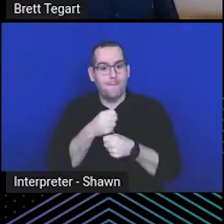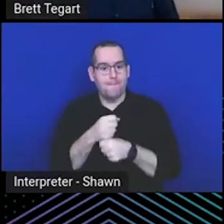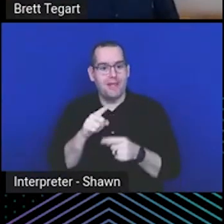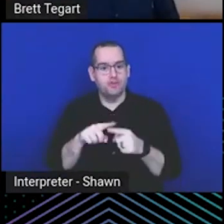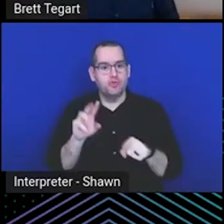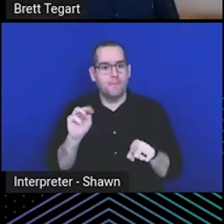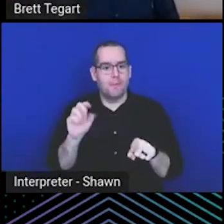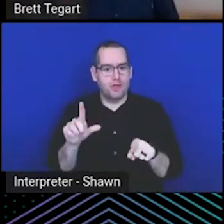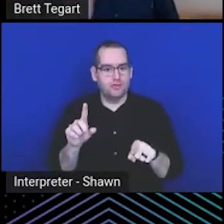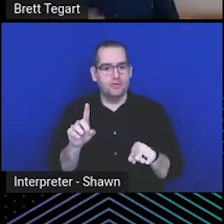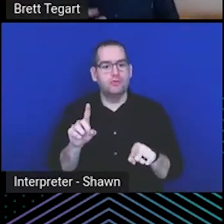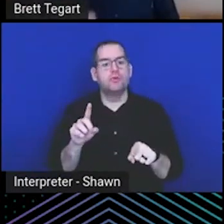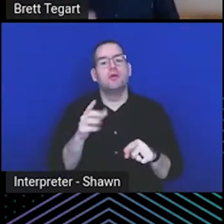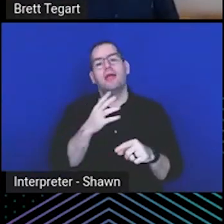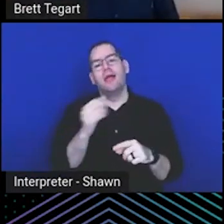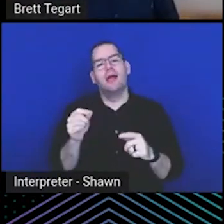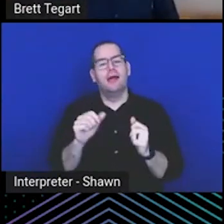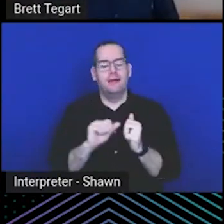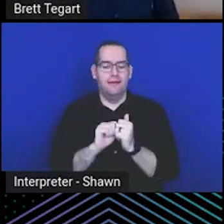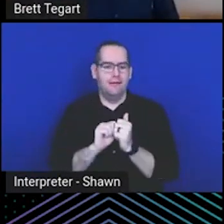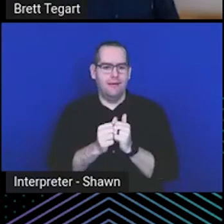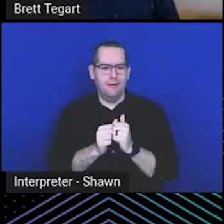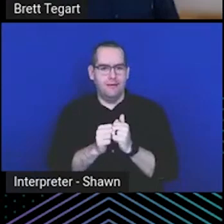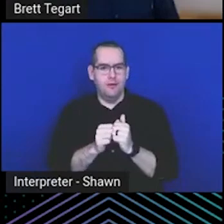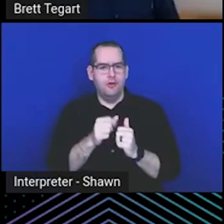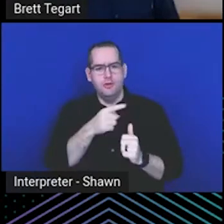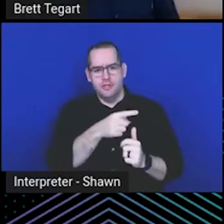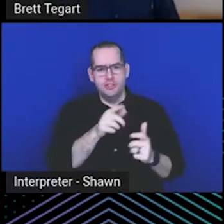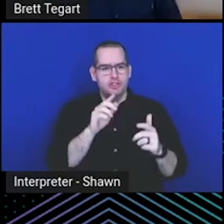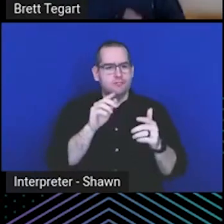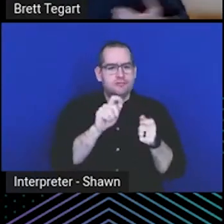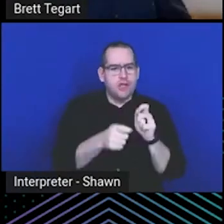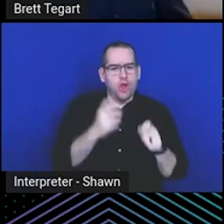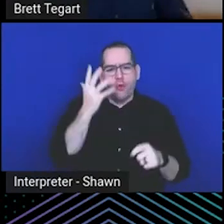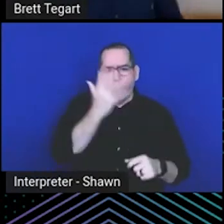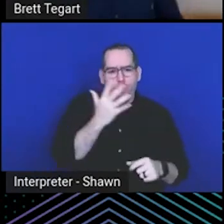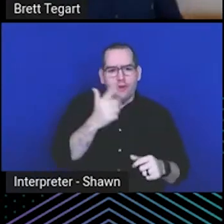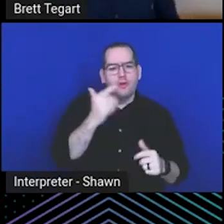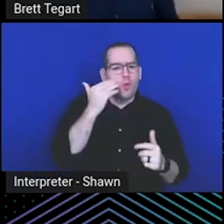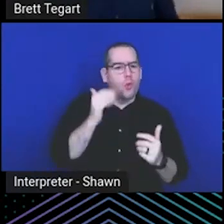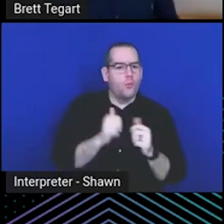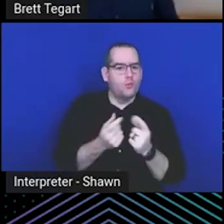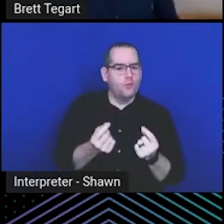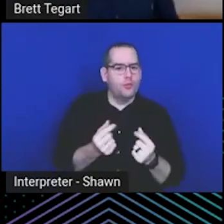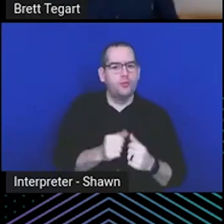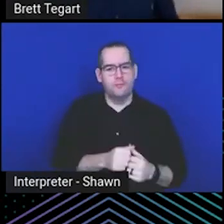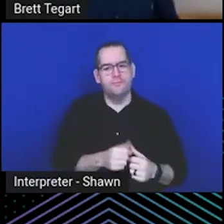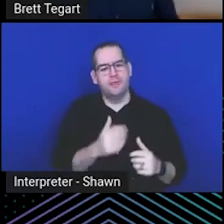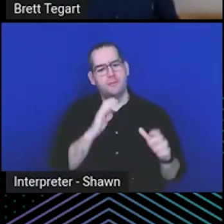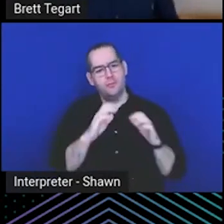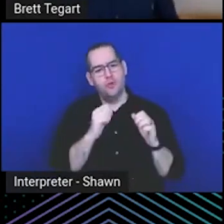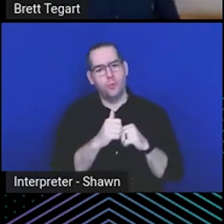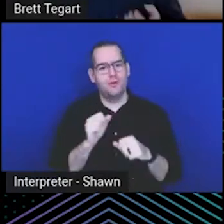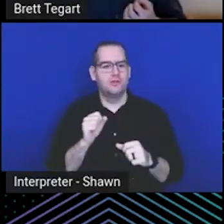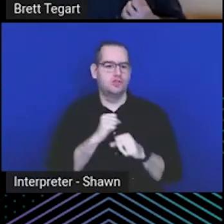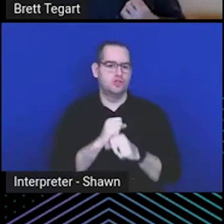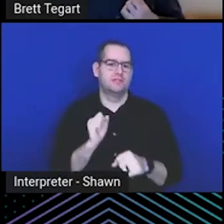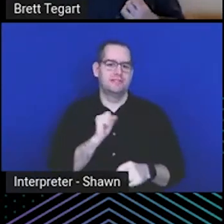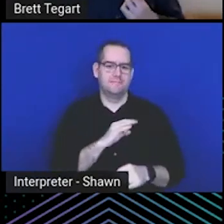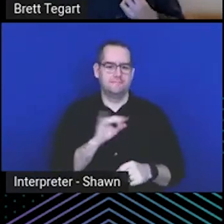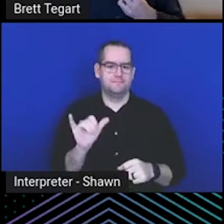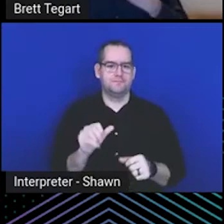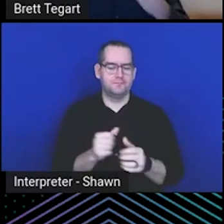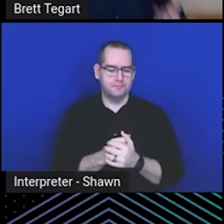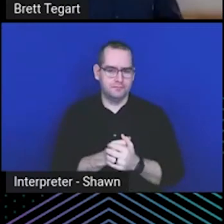modules and how big of a change to expect. This is also part of the way we communicate with our security staff.